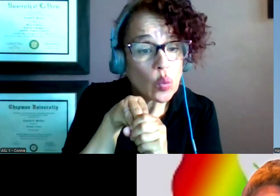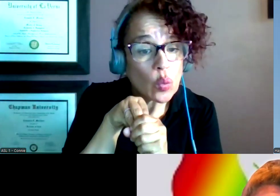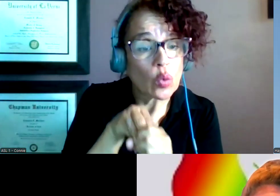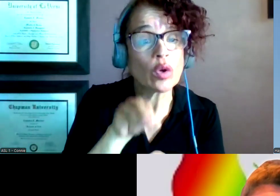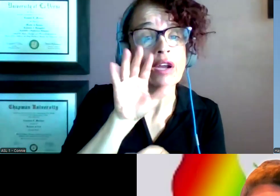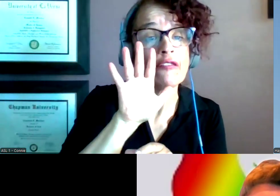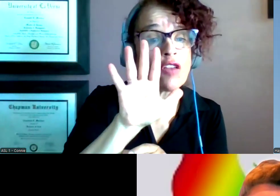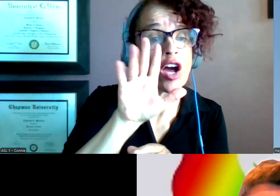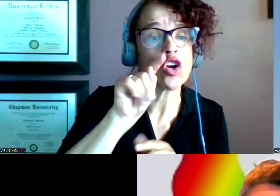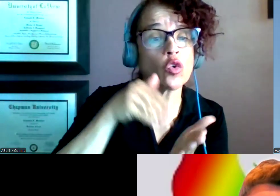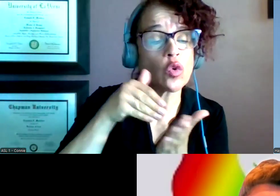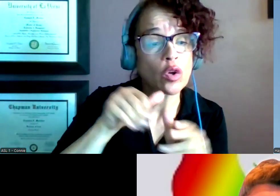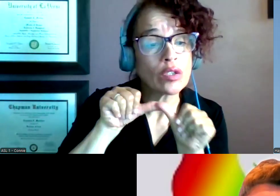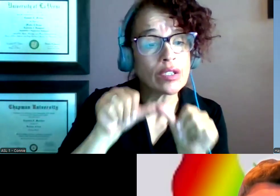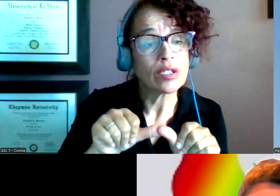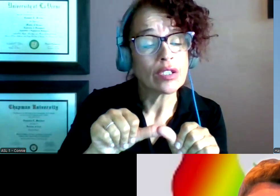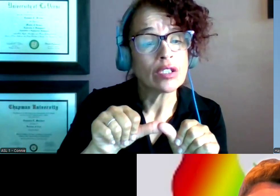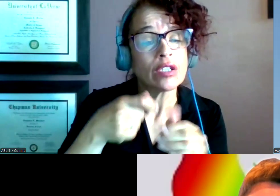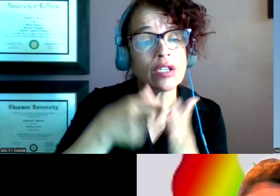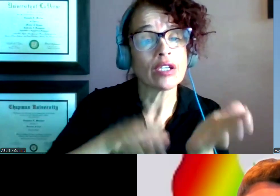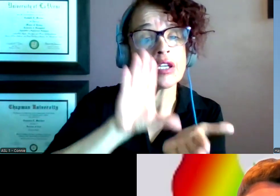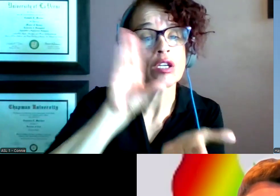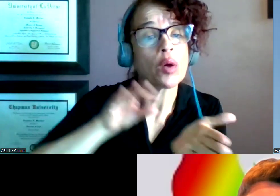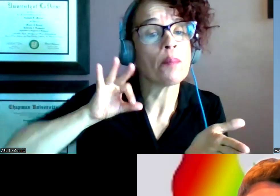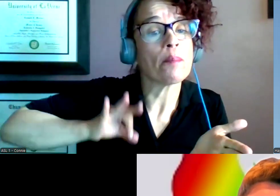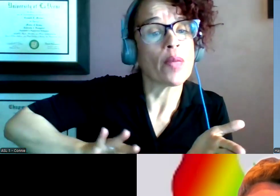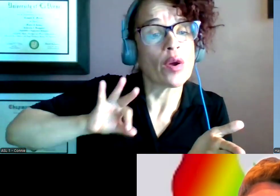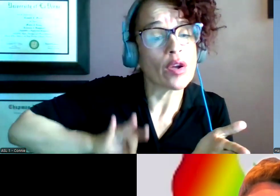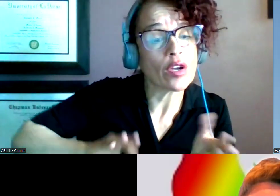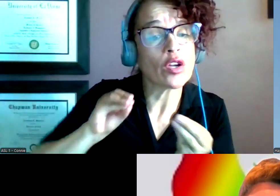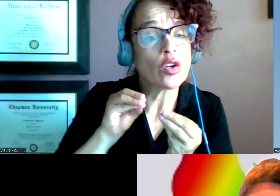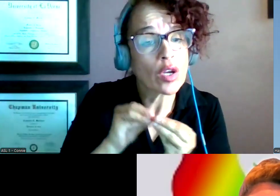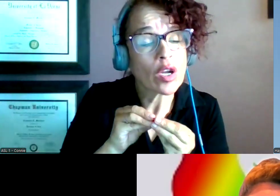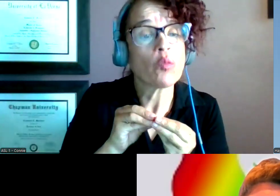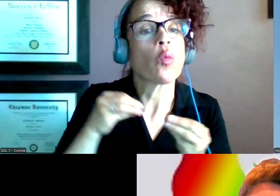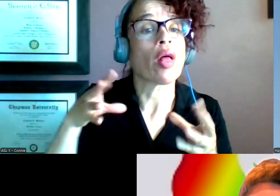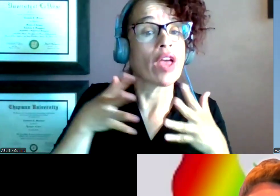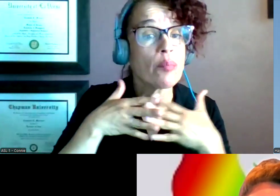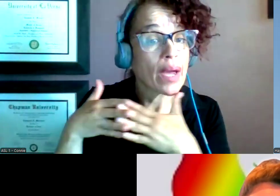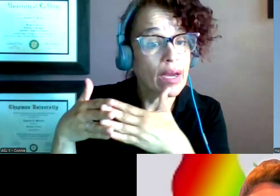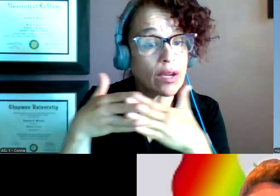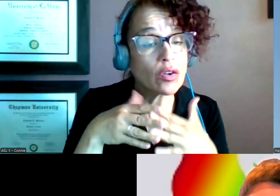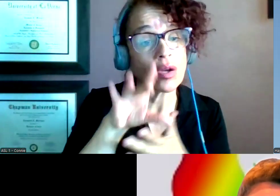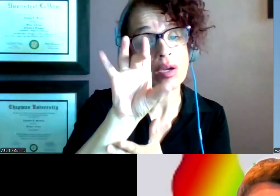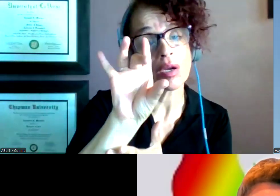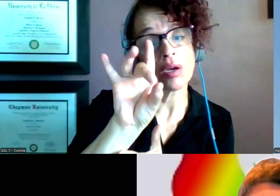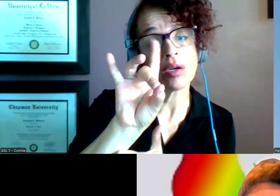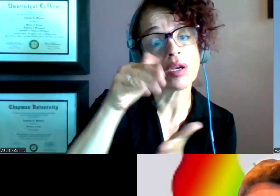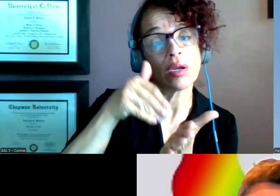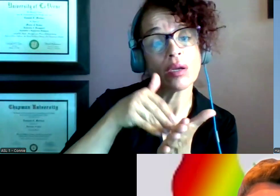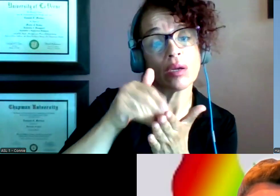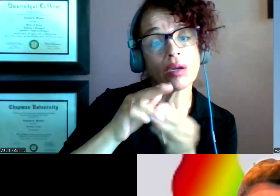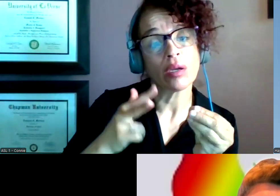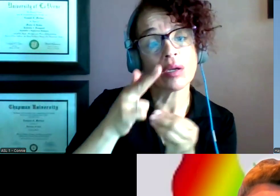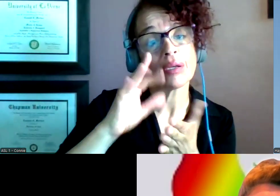$5 trillion in permanent tax cuts, mostly benefiting more wealthy Americans, $800 billion in cuts